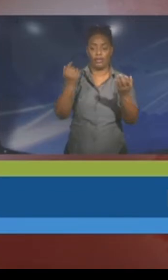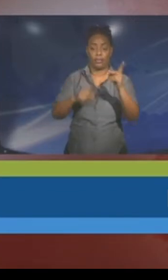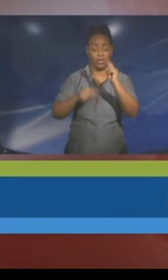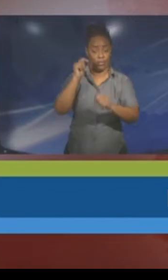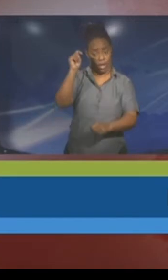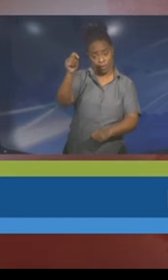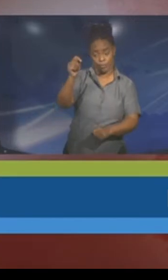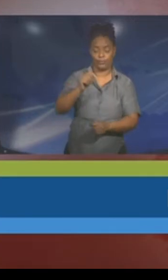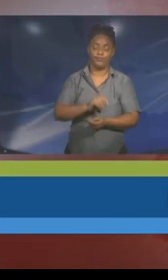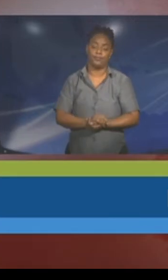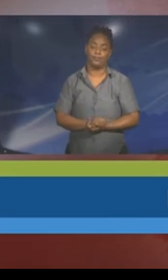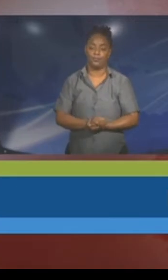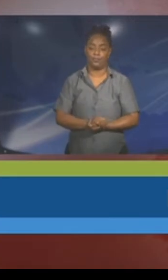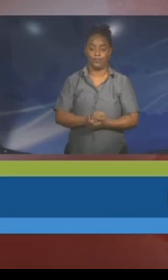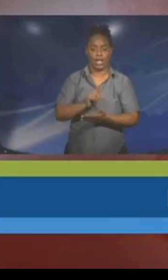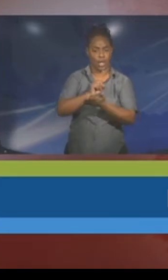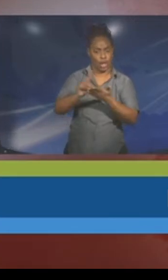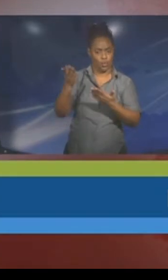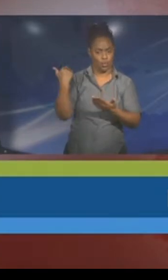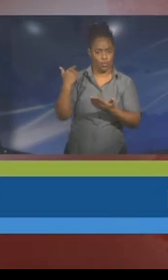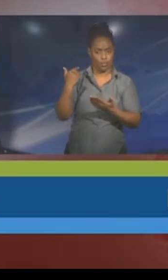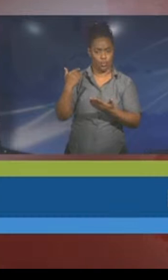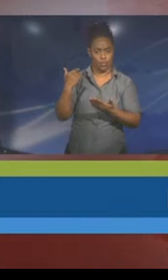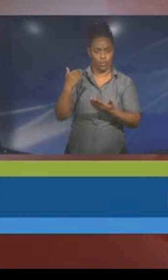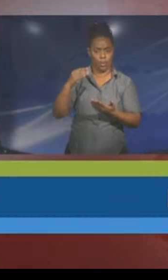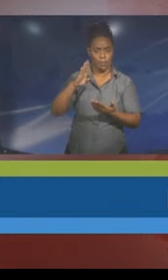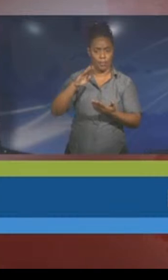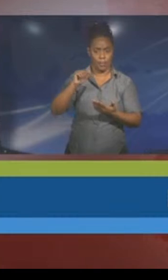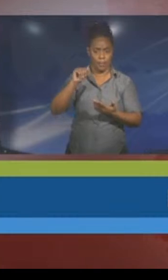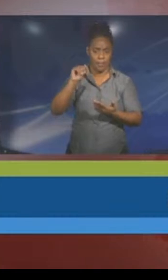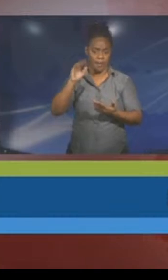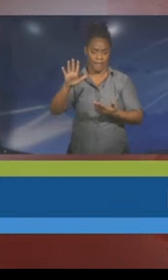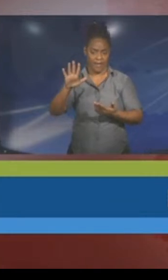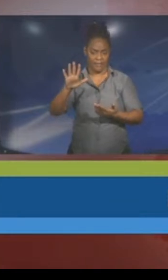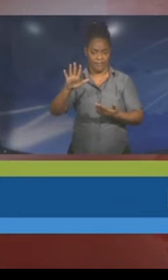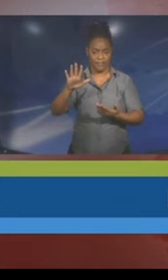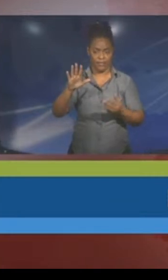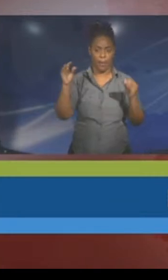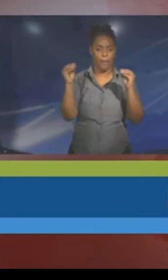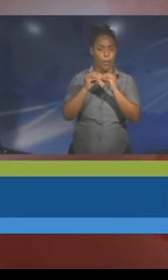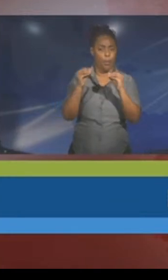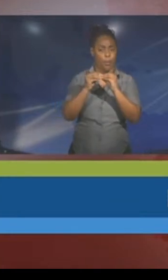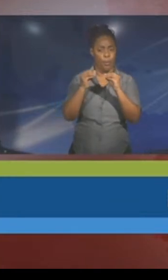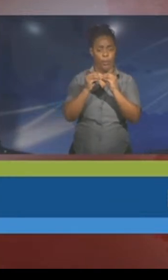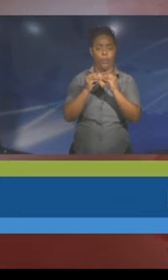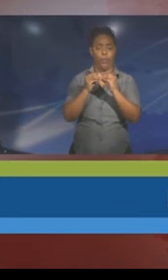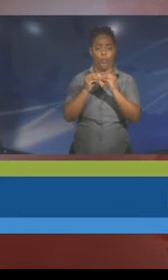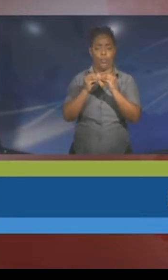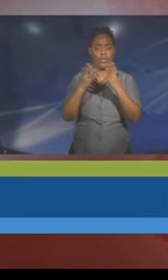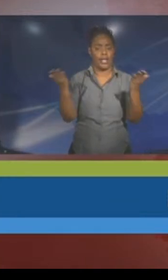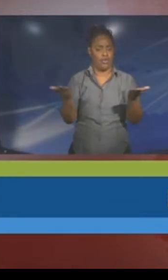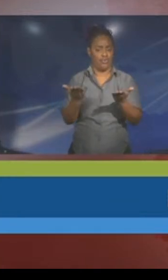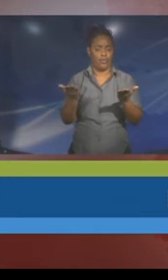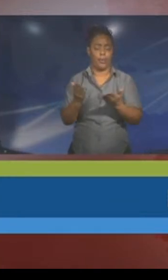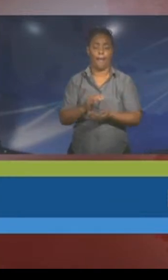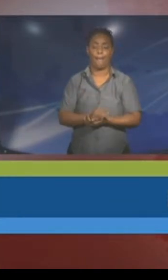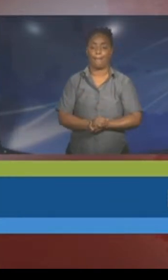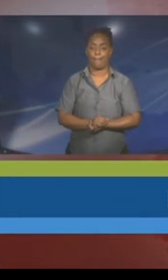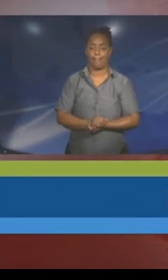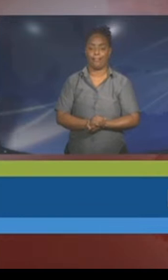was just slightly less than BA2. Now we're seeing BA5 is now the dominant Omicron sublineage, accounting